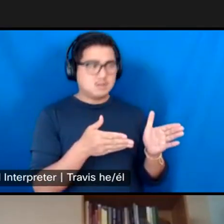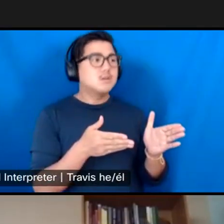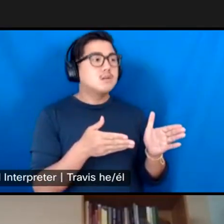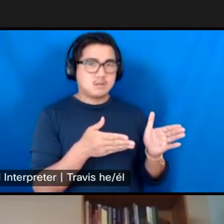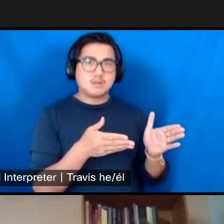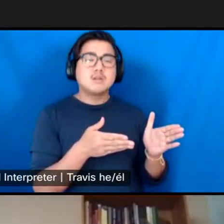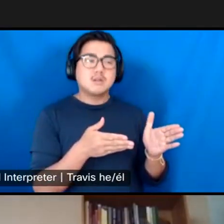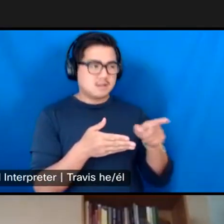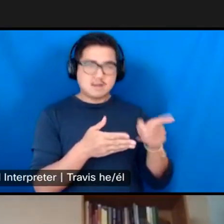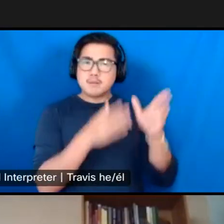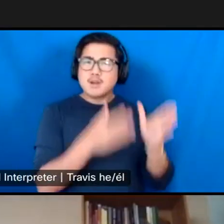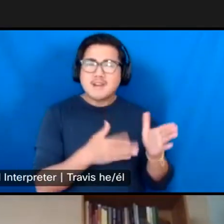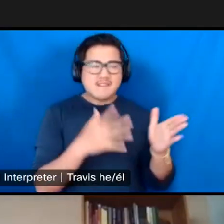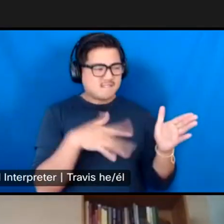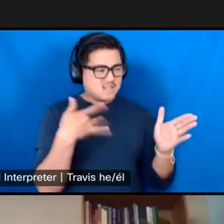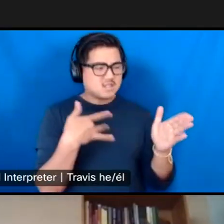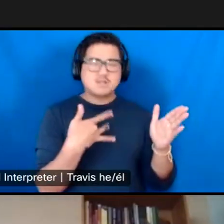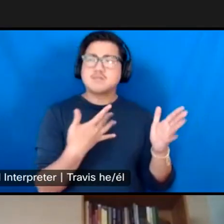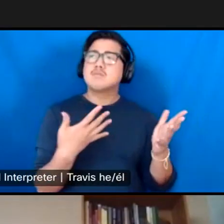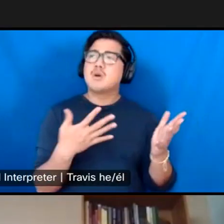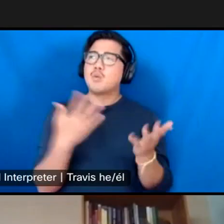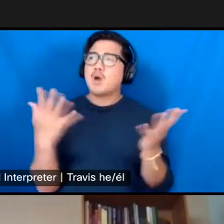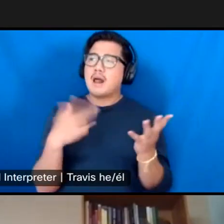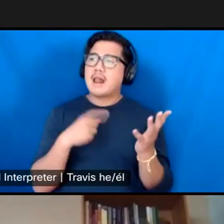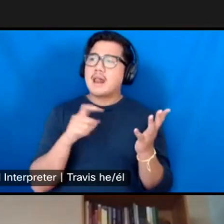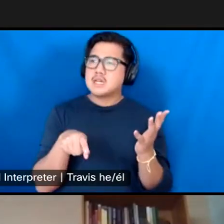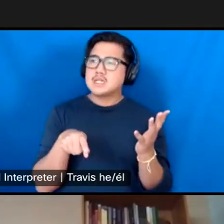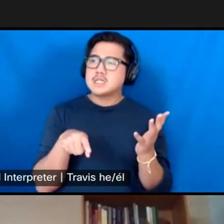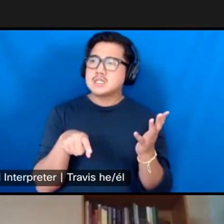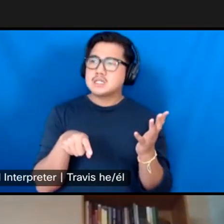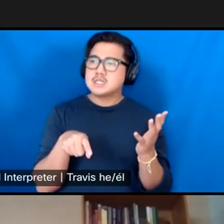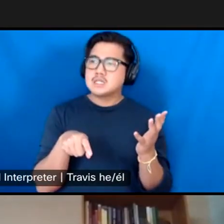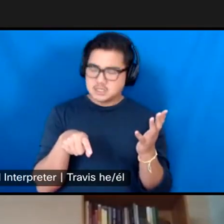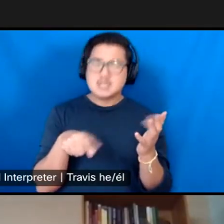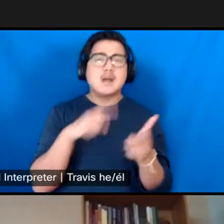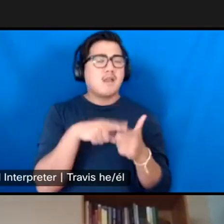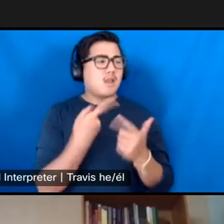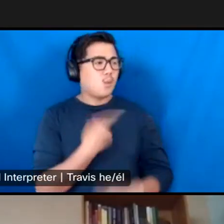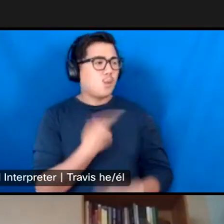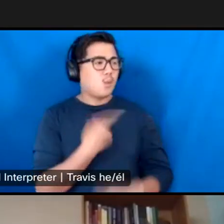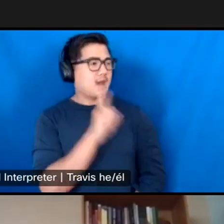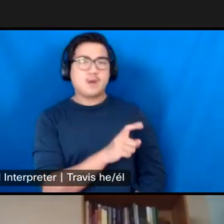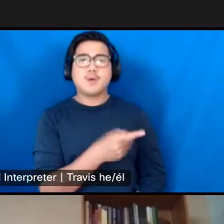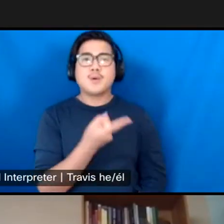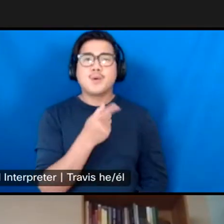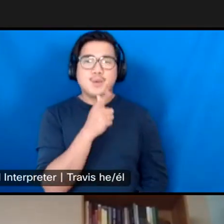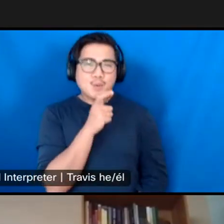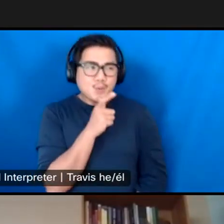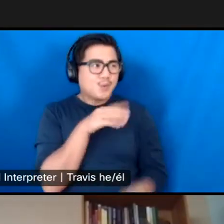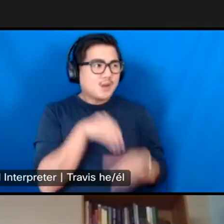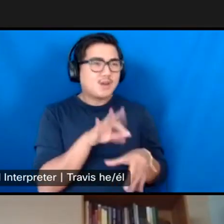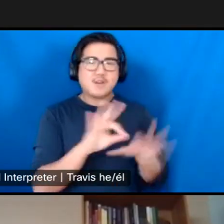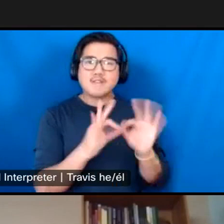they need, but then to go a step further and say, well, who's in the immediate family? Who is of support and a